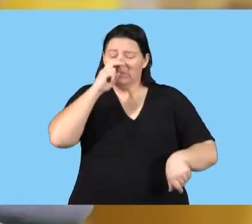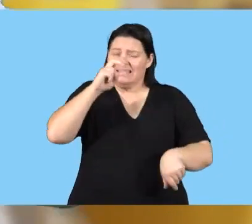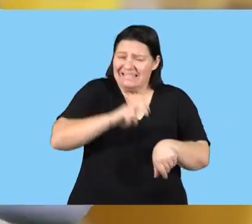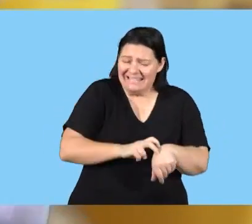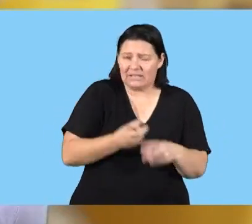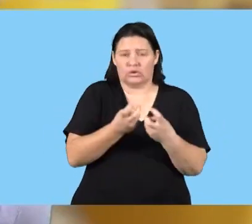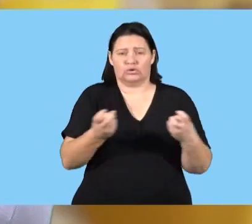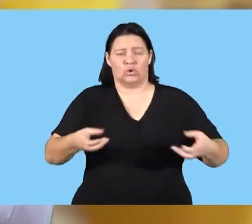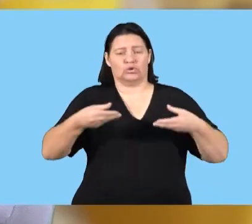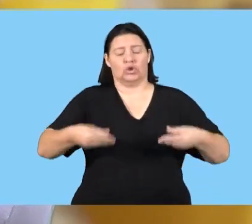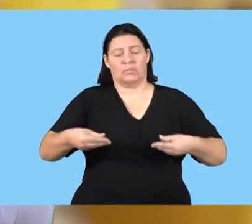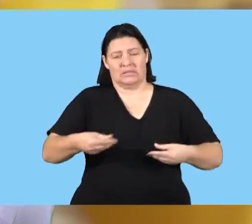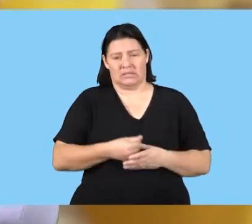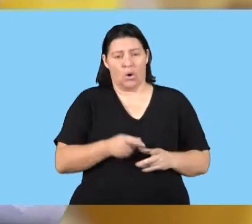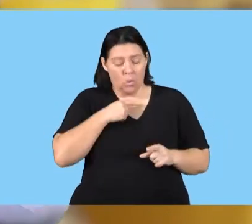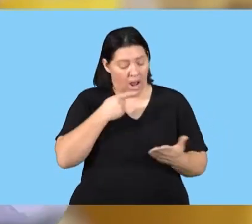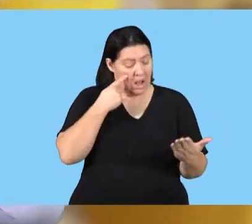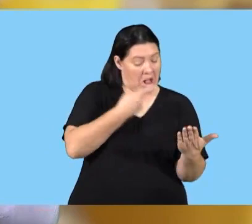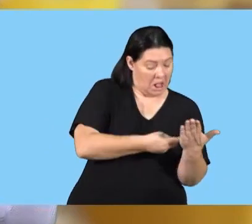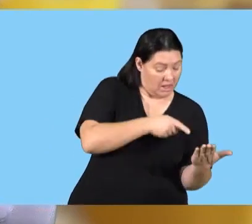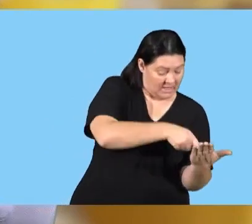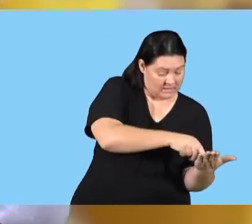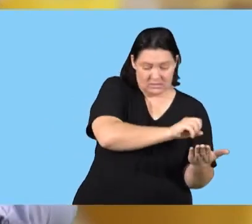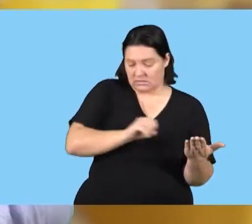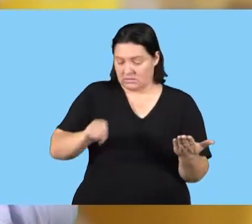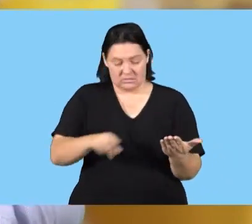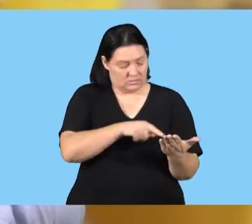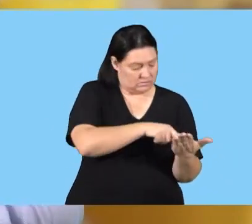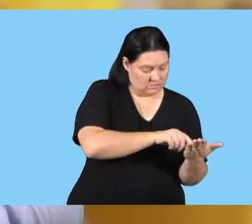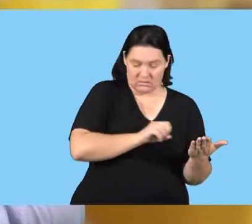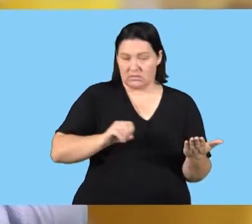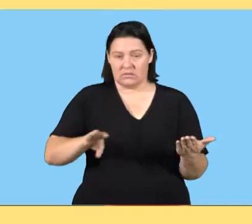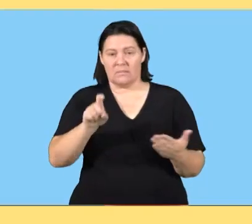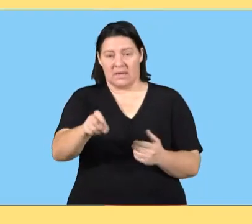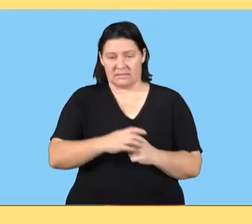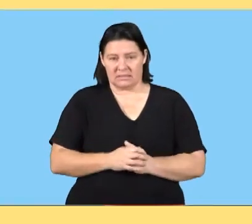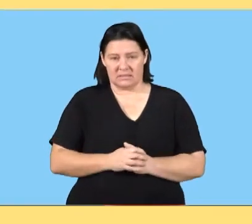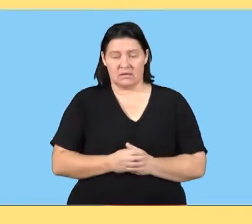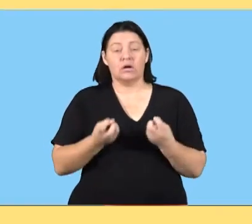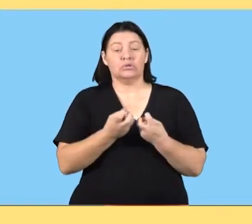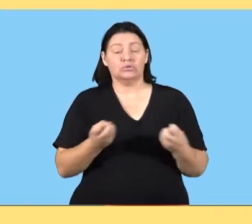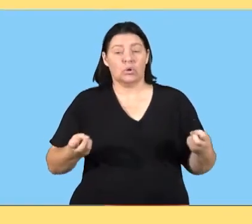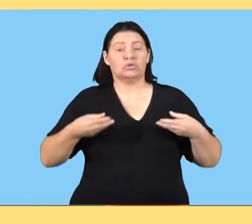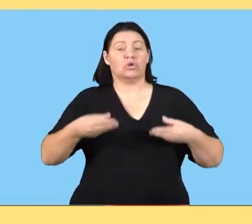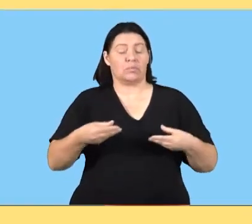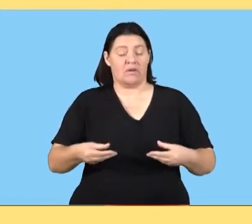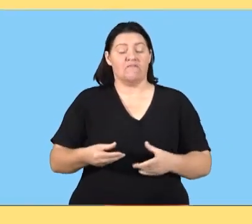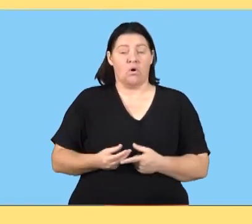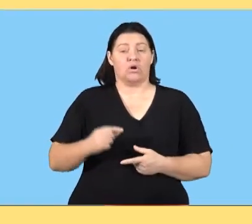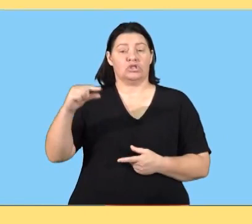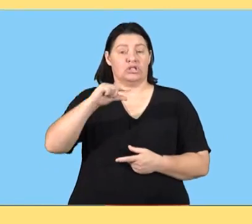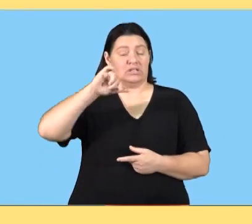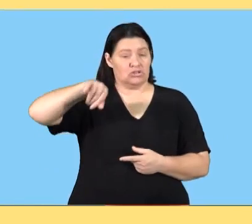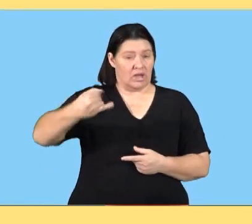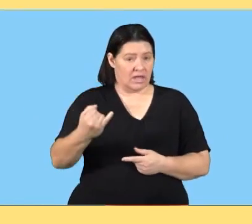documents. Transactions need to be taken from the source documents and then be recorded. And the source document for